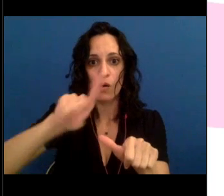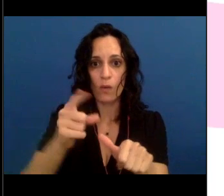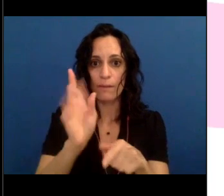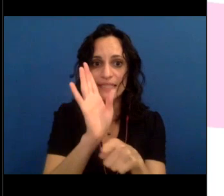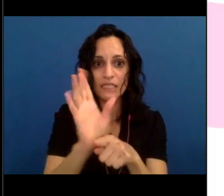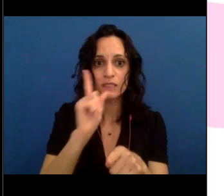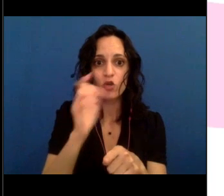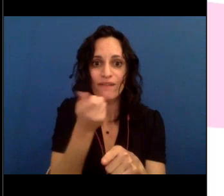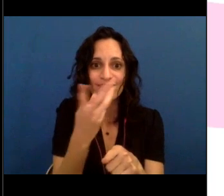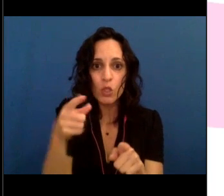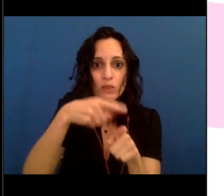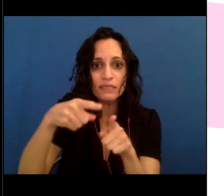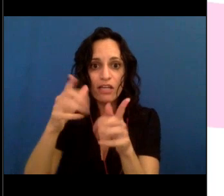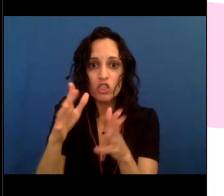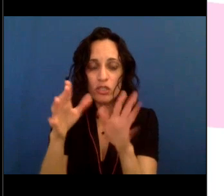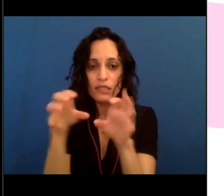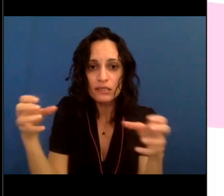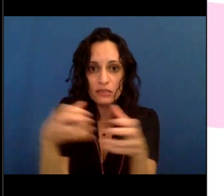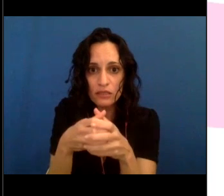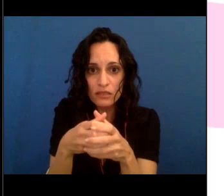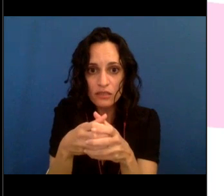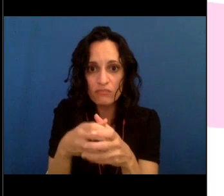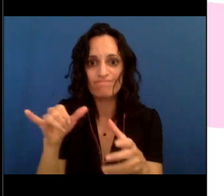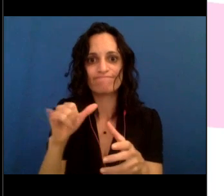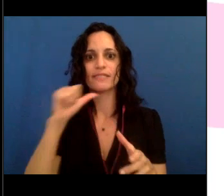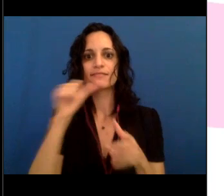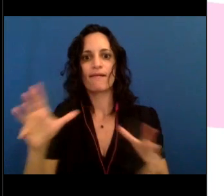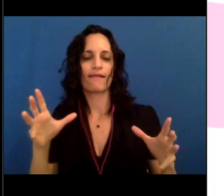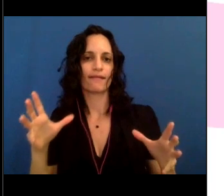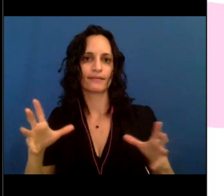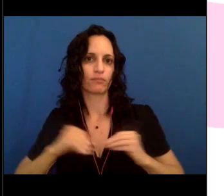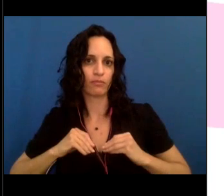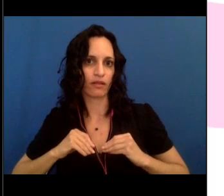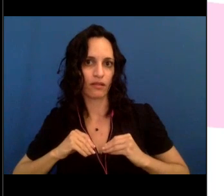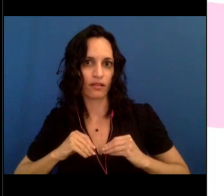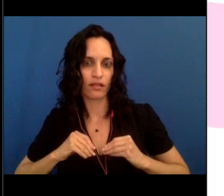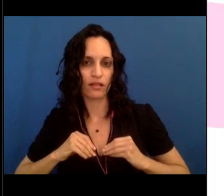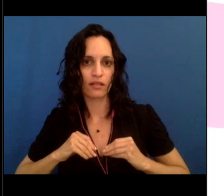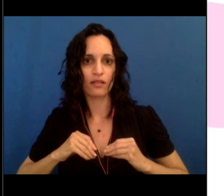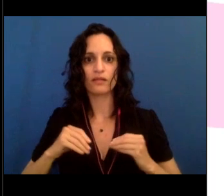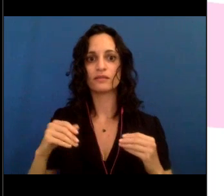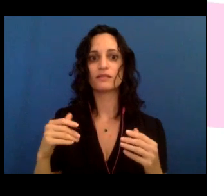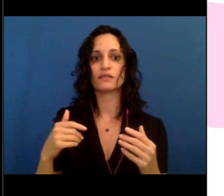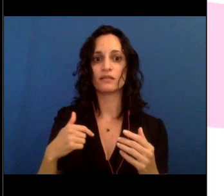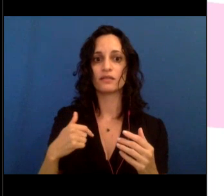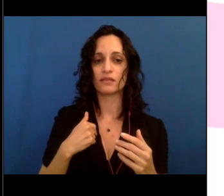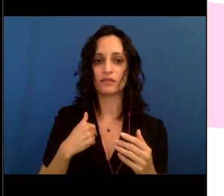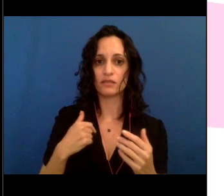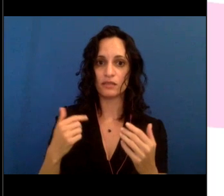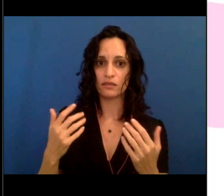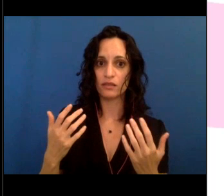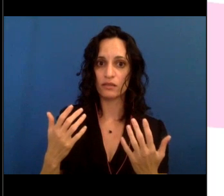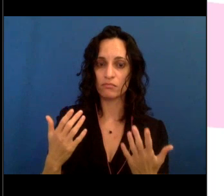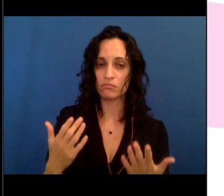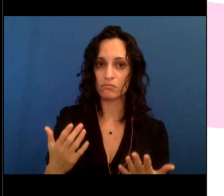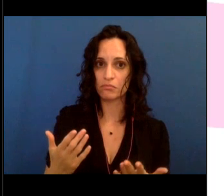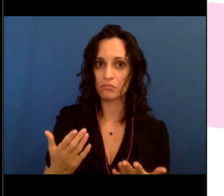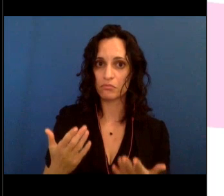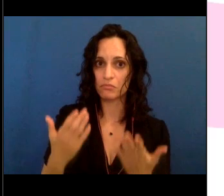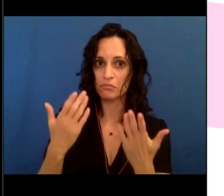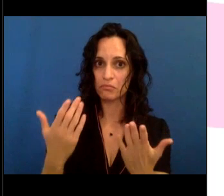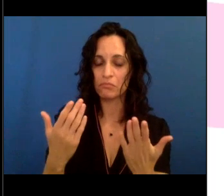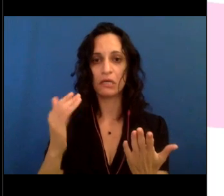of affairs. And I would suggest to you that if Saussure was able to page through the abstract